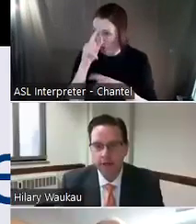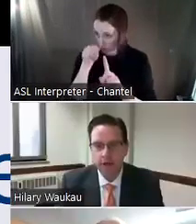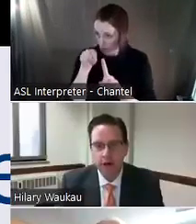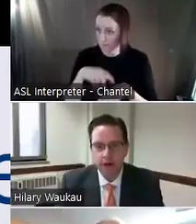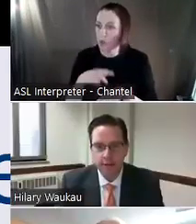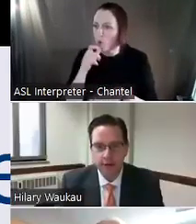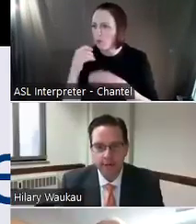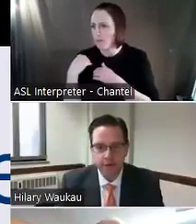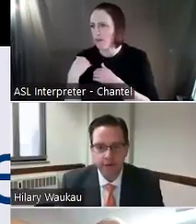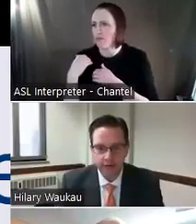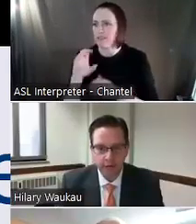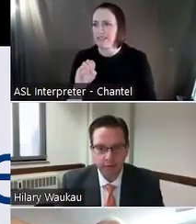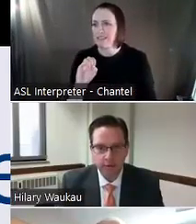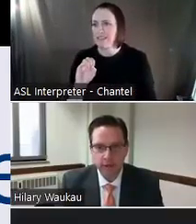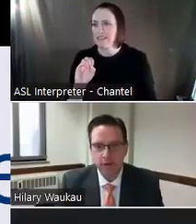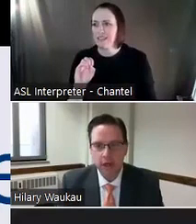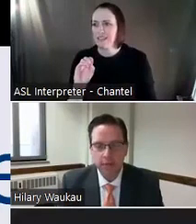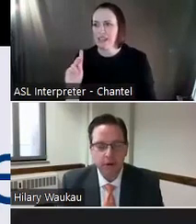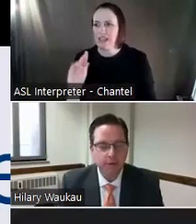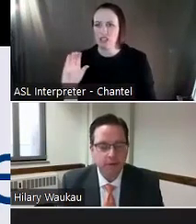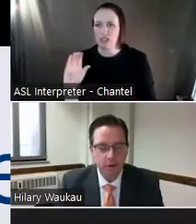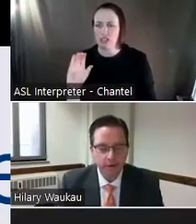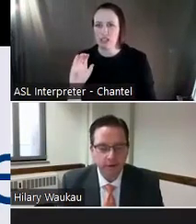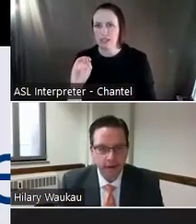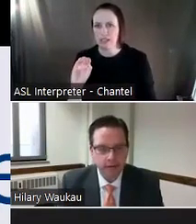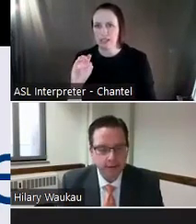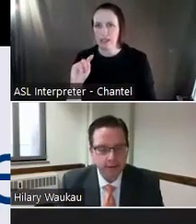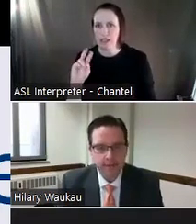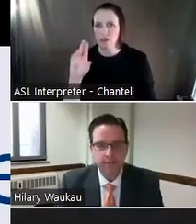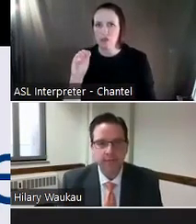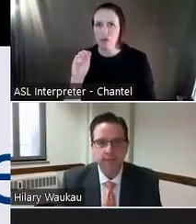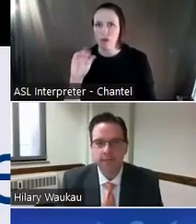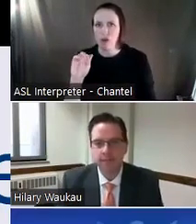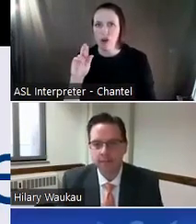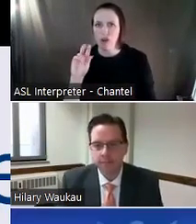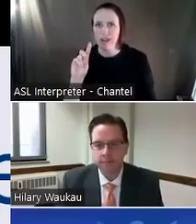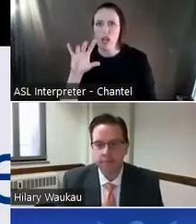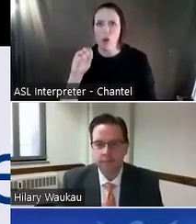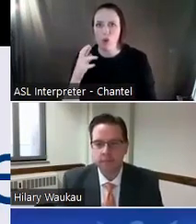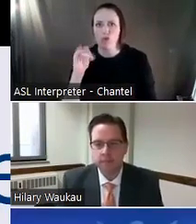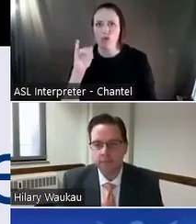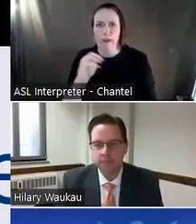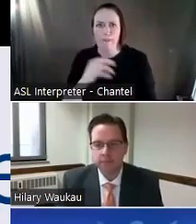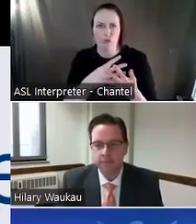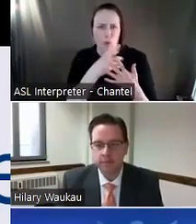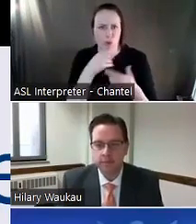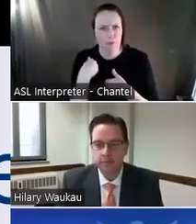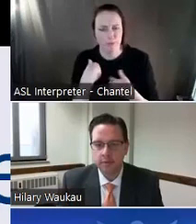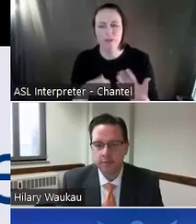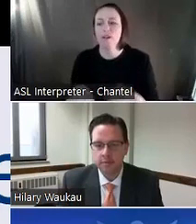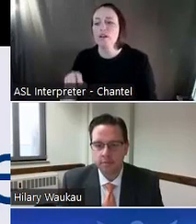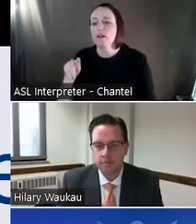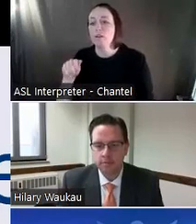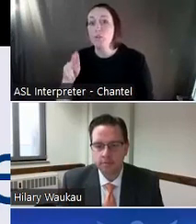the electrocardiogram screening? Will those be local health departments or providers? Yep, so local health departments would receive